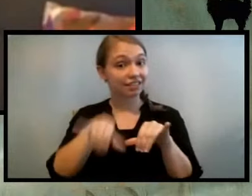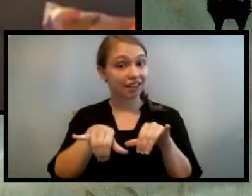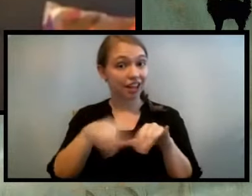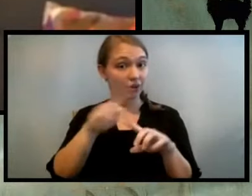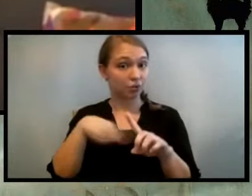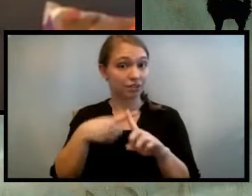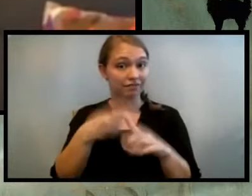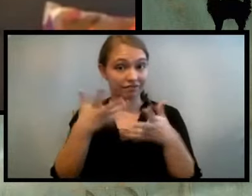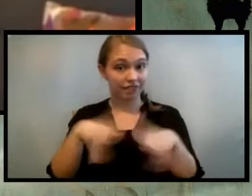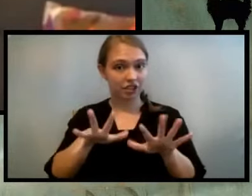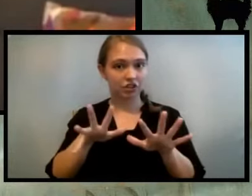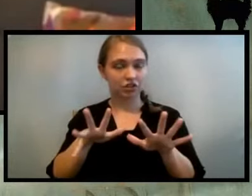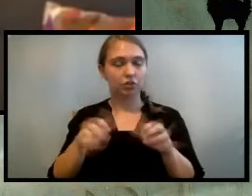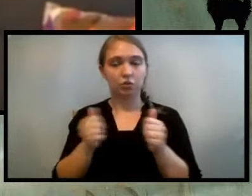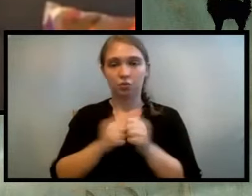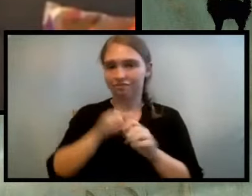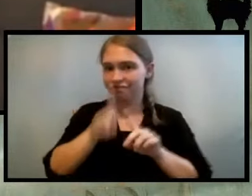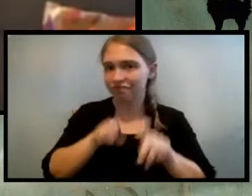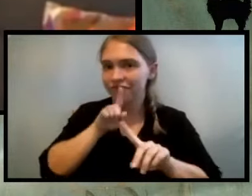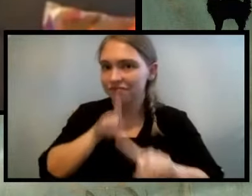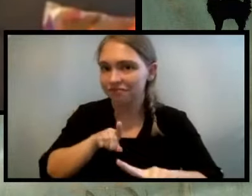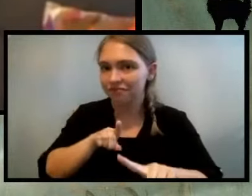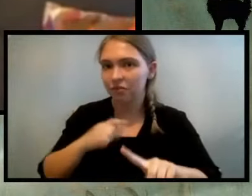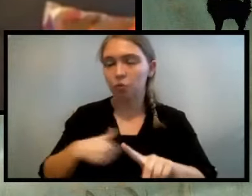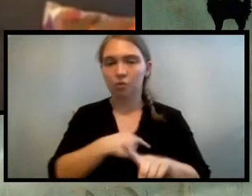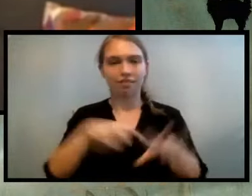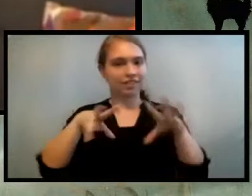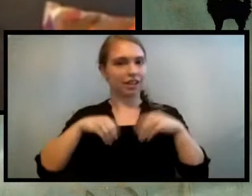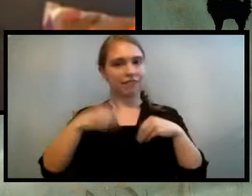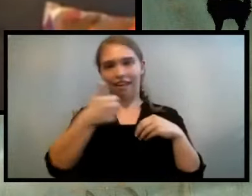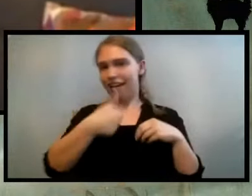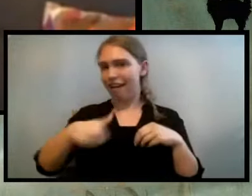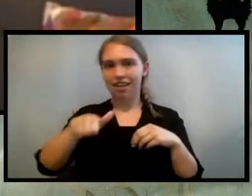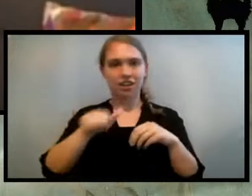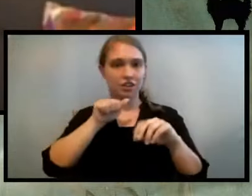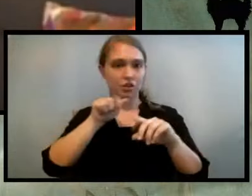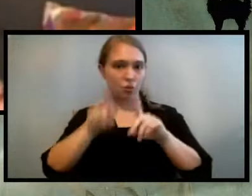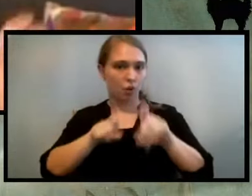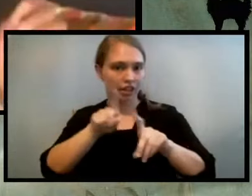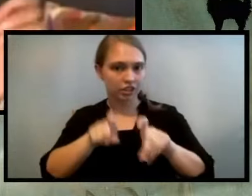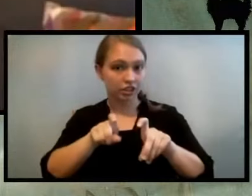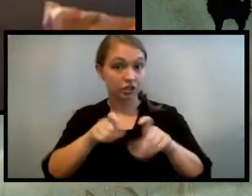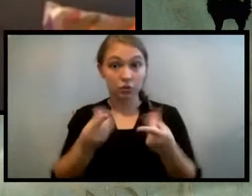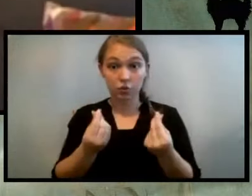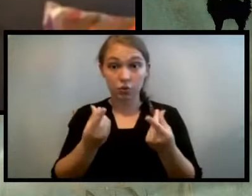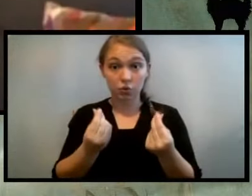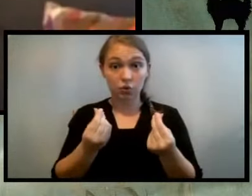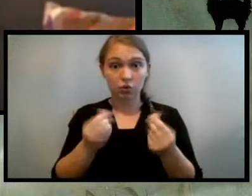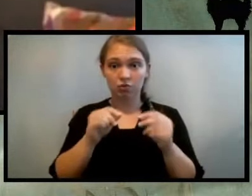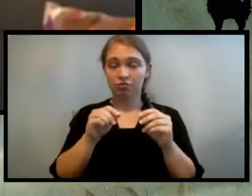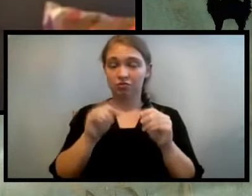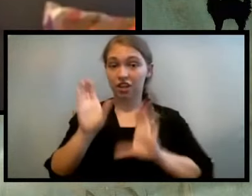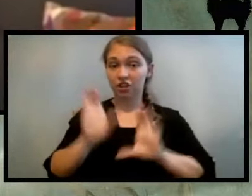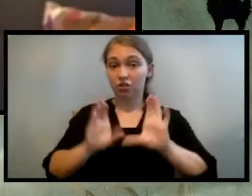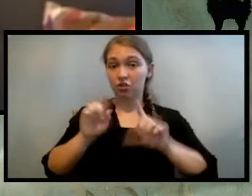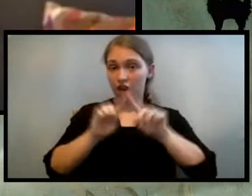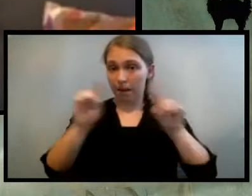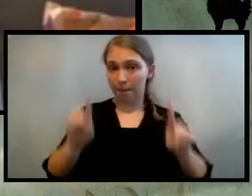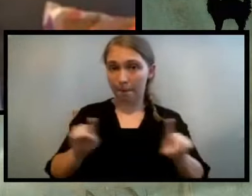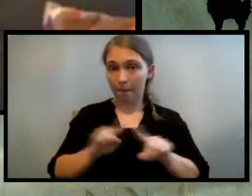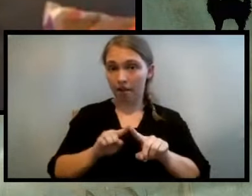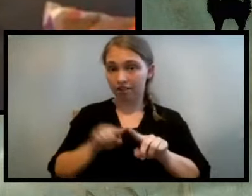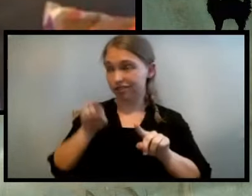Q&A. We will take questions from anyone watching, so you can enter them directly in the chat box next to or below your YouTube